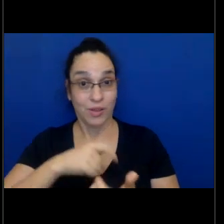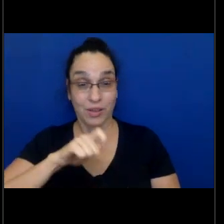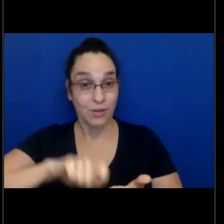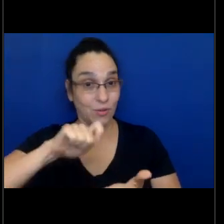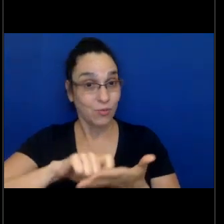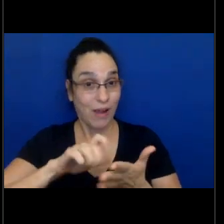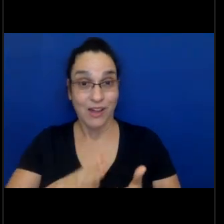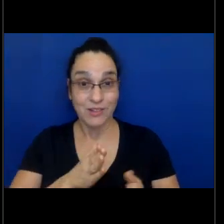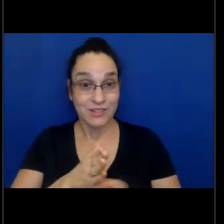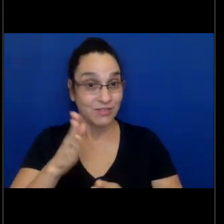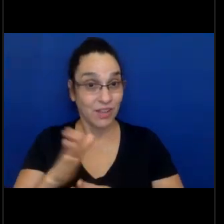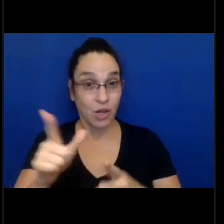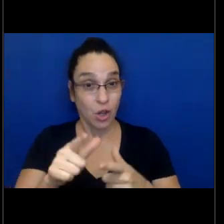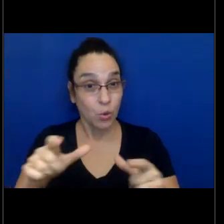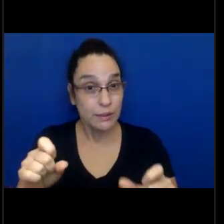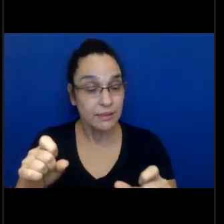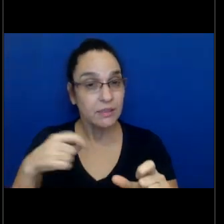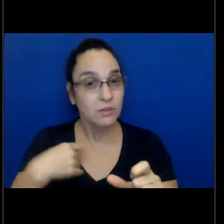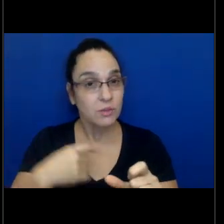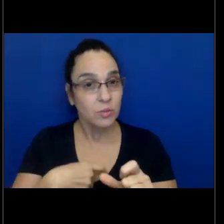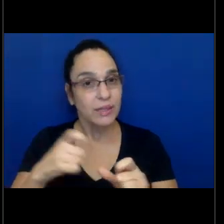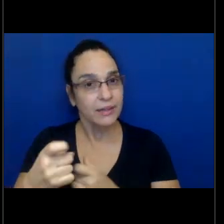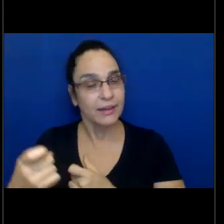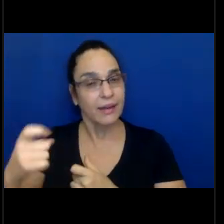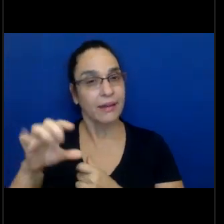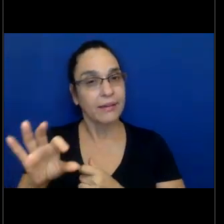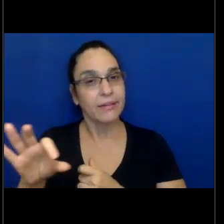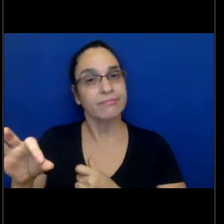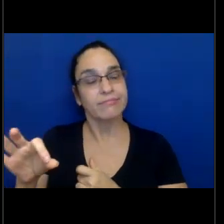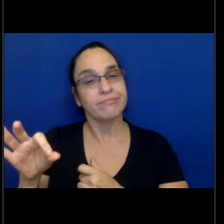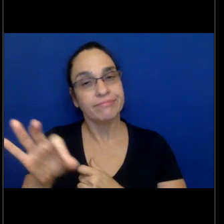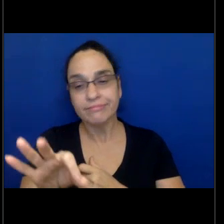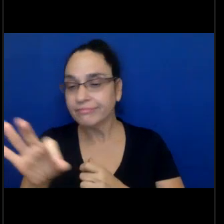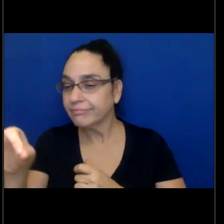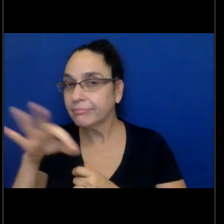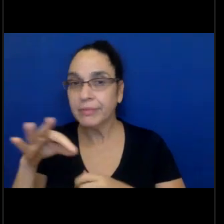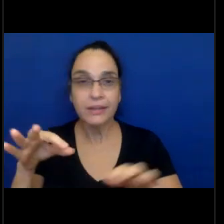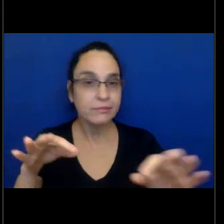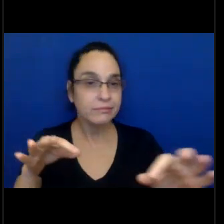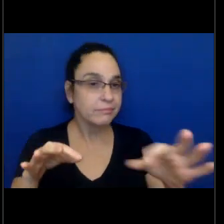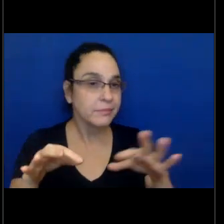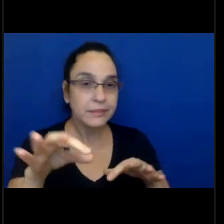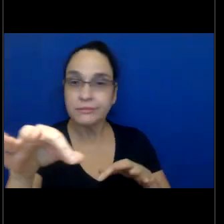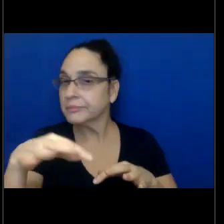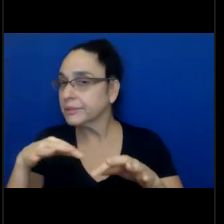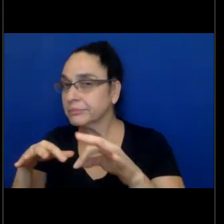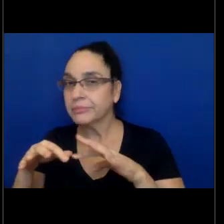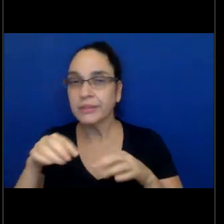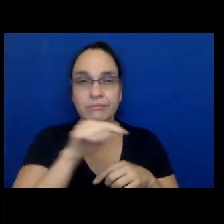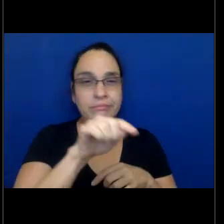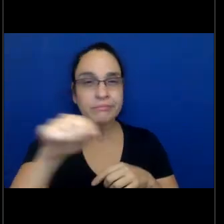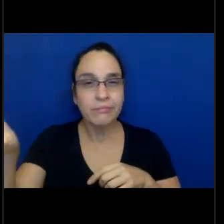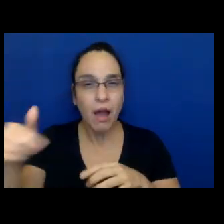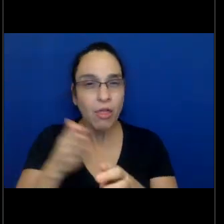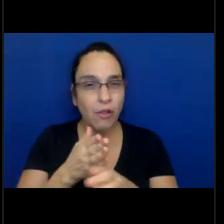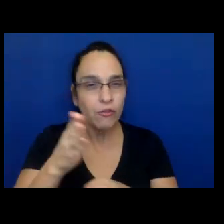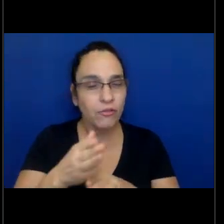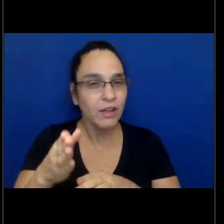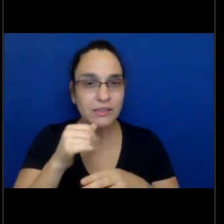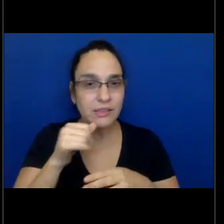benefit from experiences outside of linguistics, right? So I think it's very important to read